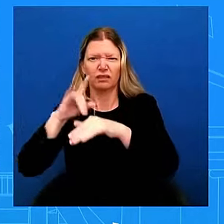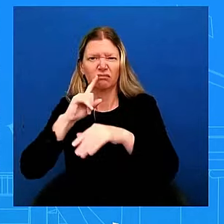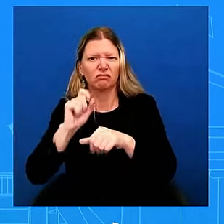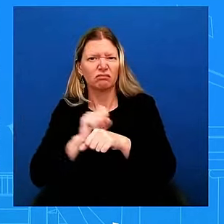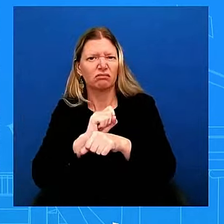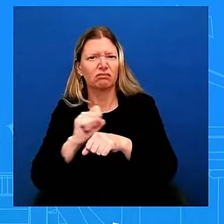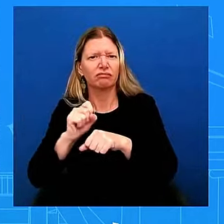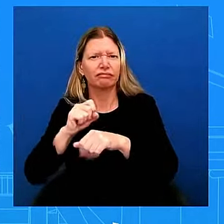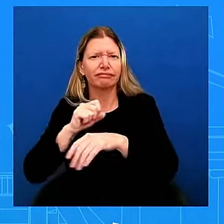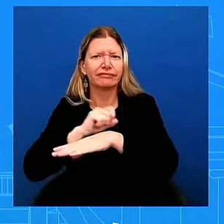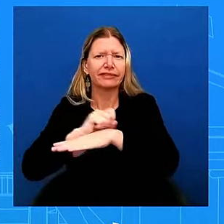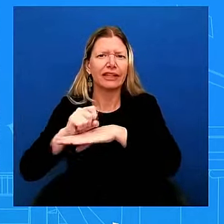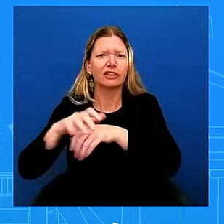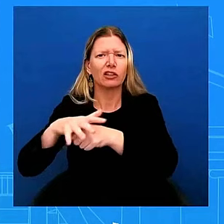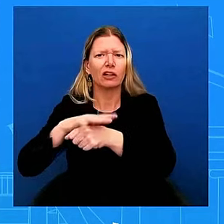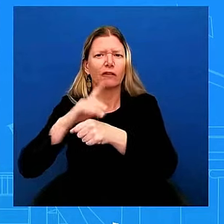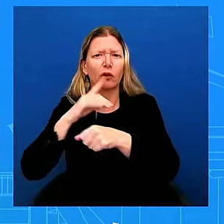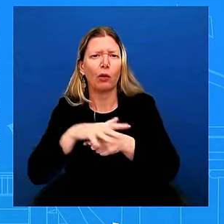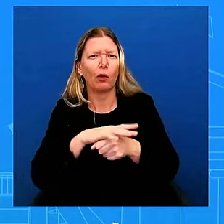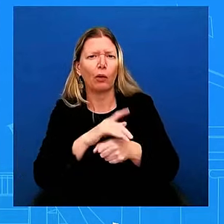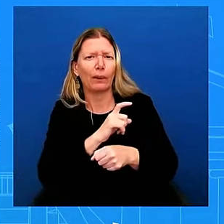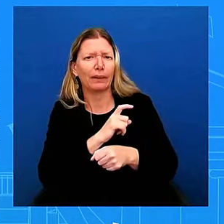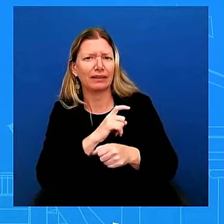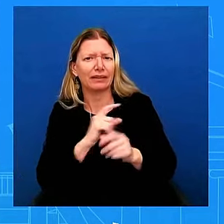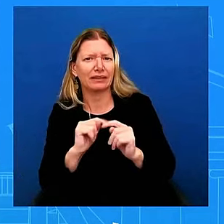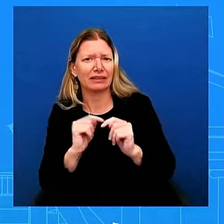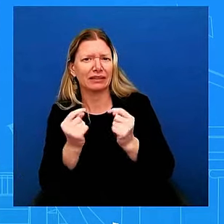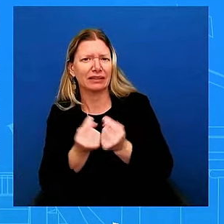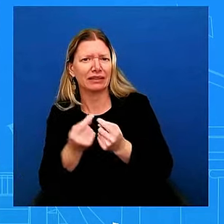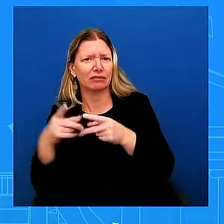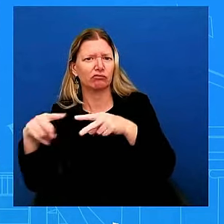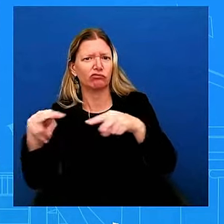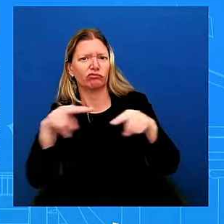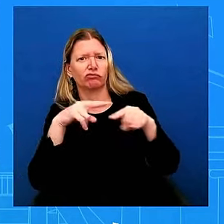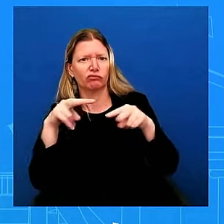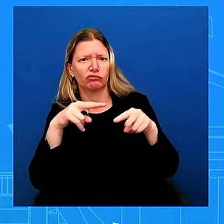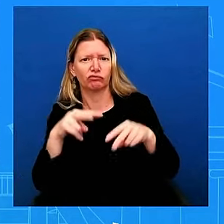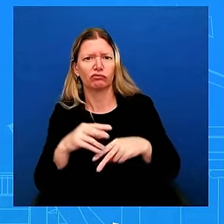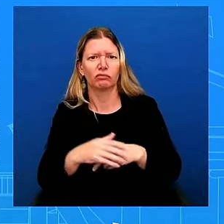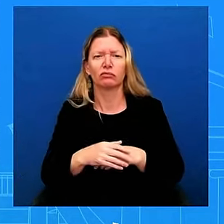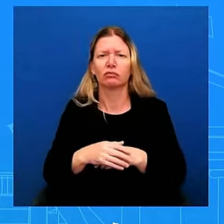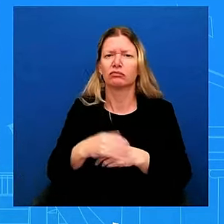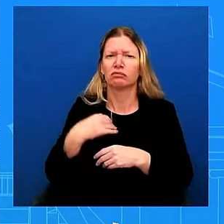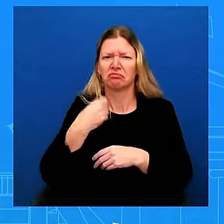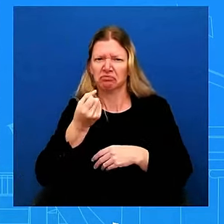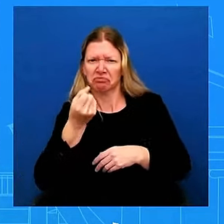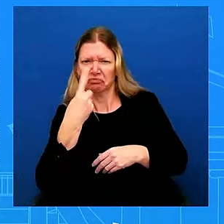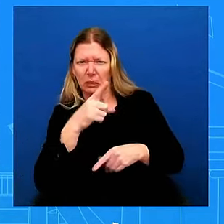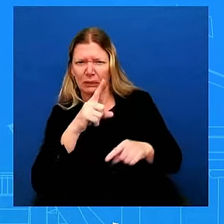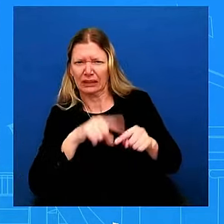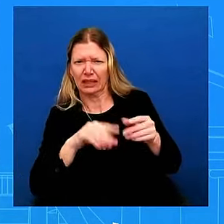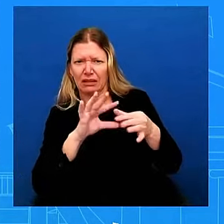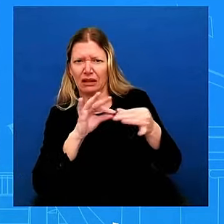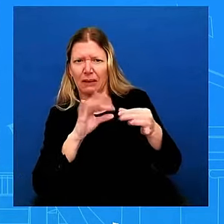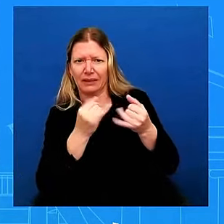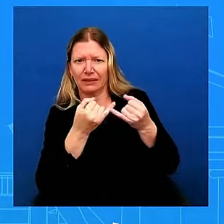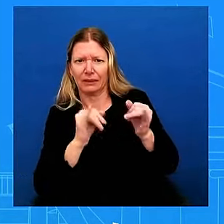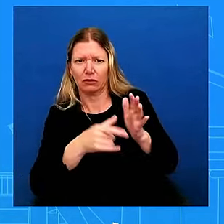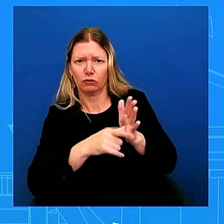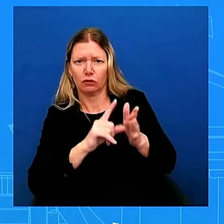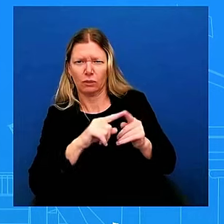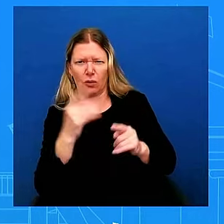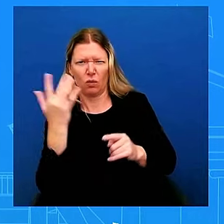comment, you have an independent review, but why would the Secret Service not be tasked with overseeing that building with a direct line of sight at the former president?